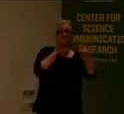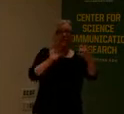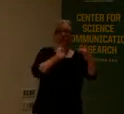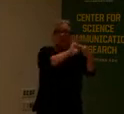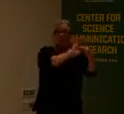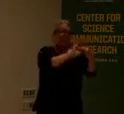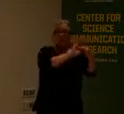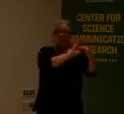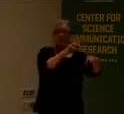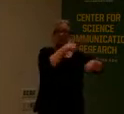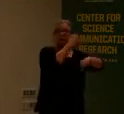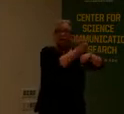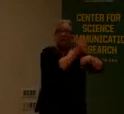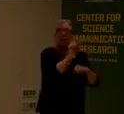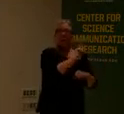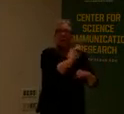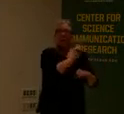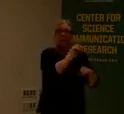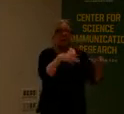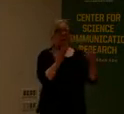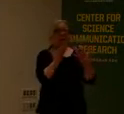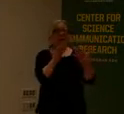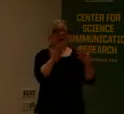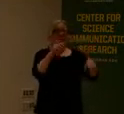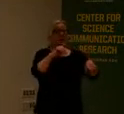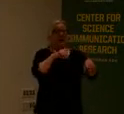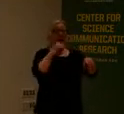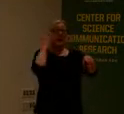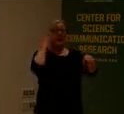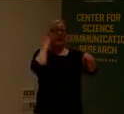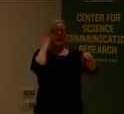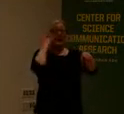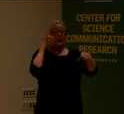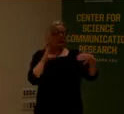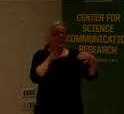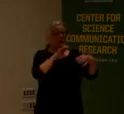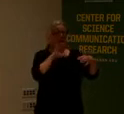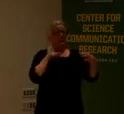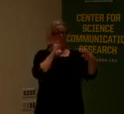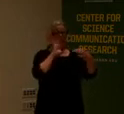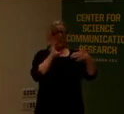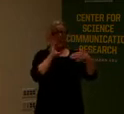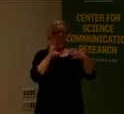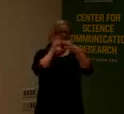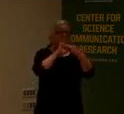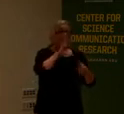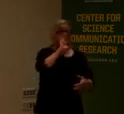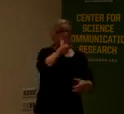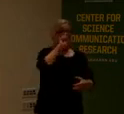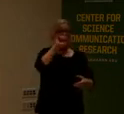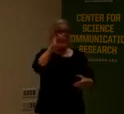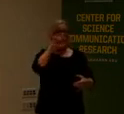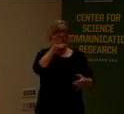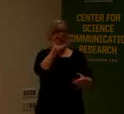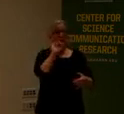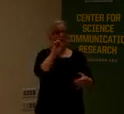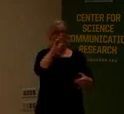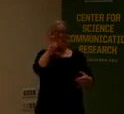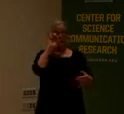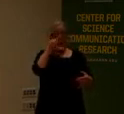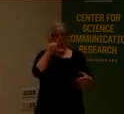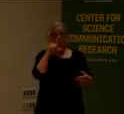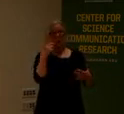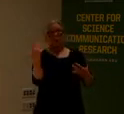data? Because where an electric vehicle charging station is, especially when connected to fossil fuel generated air